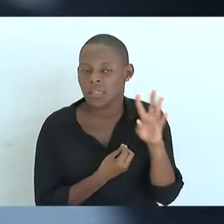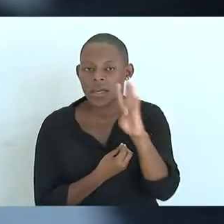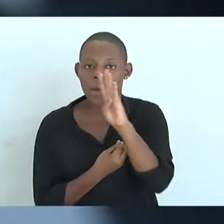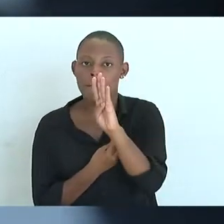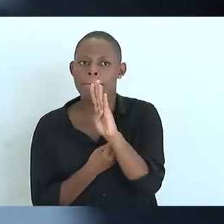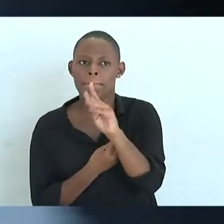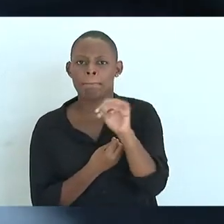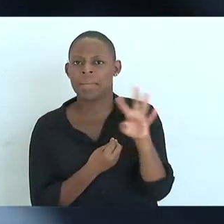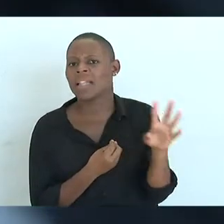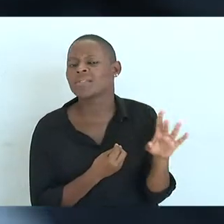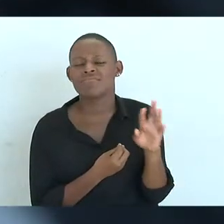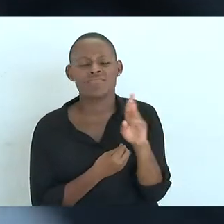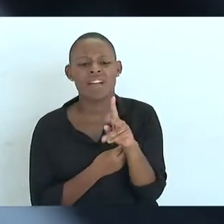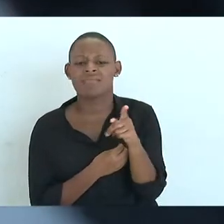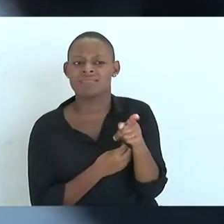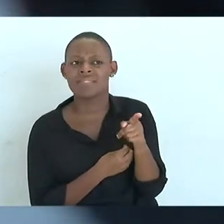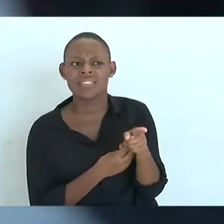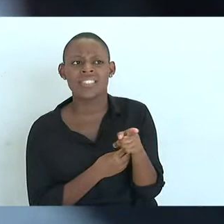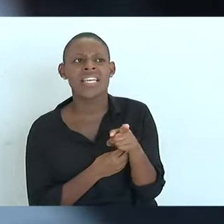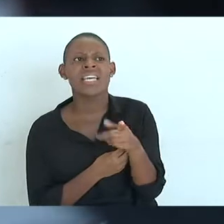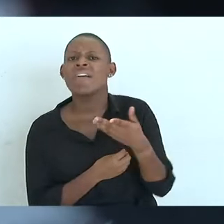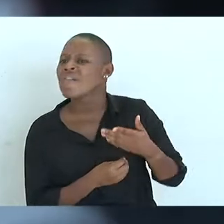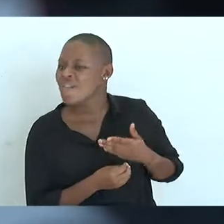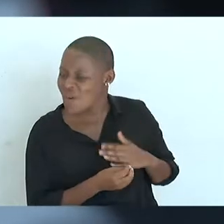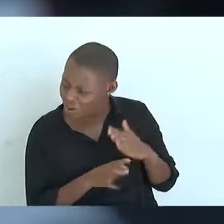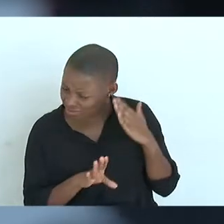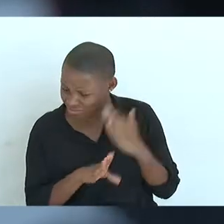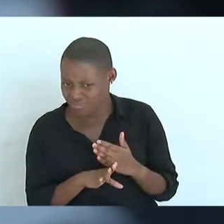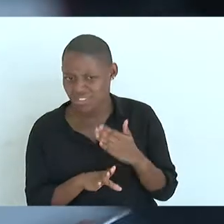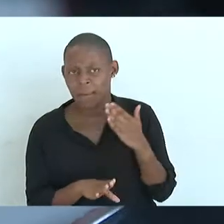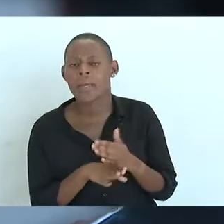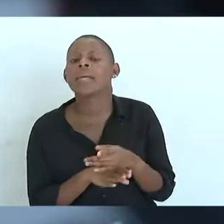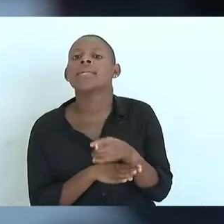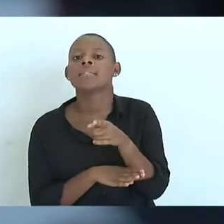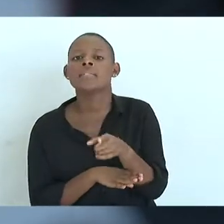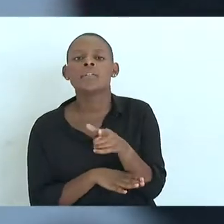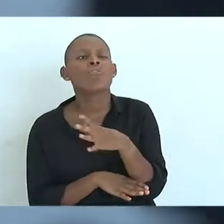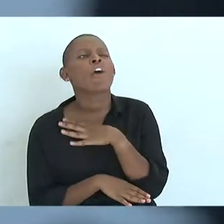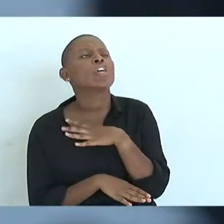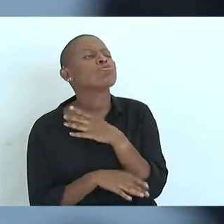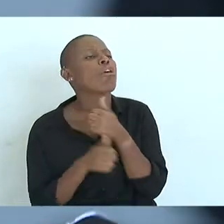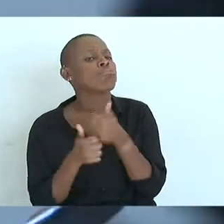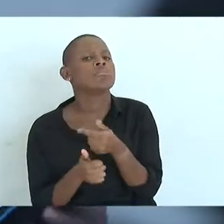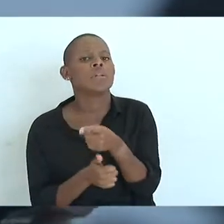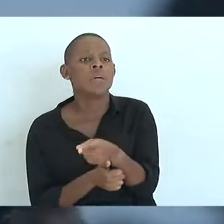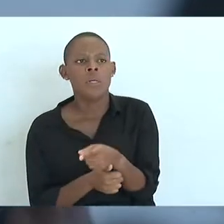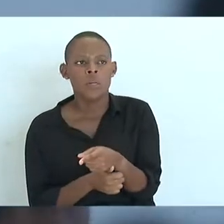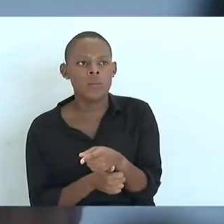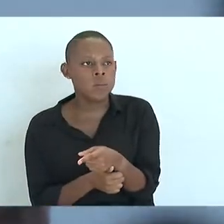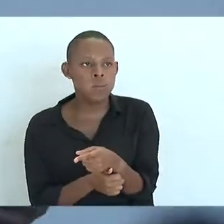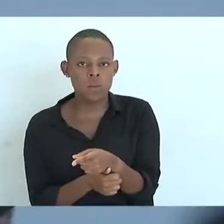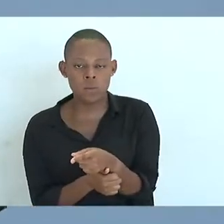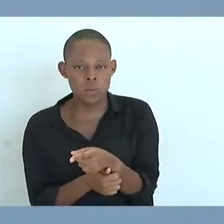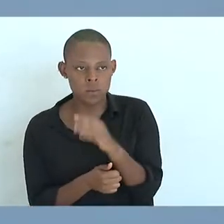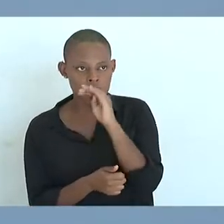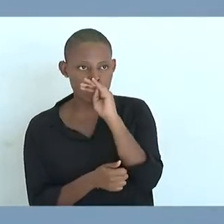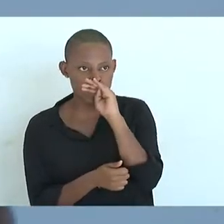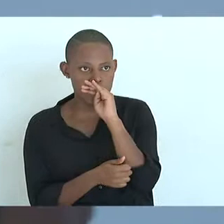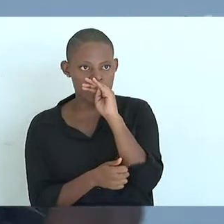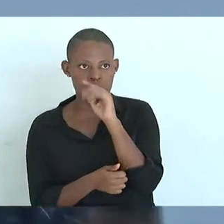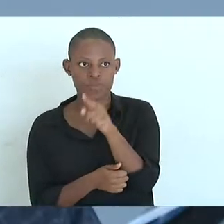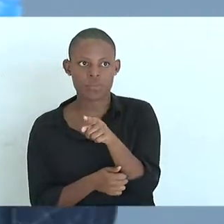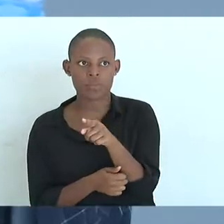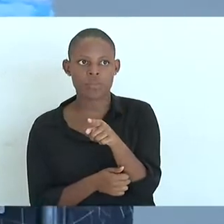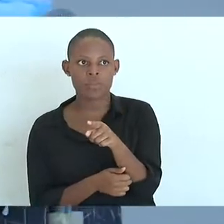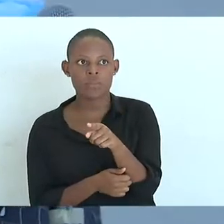land. We need jobs, we need all that. That's fine. But a person, when you take his